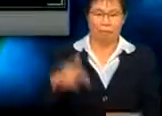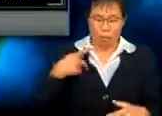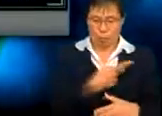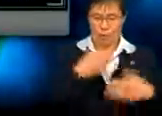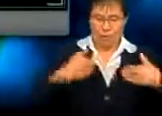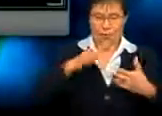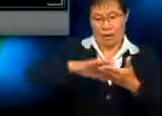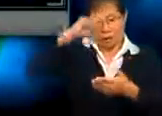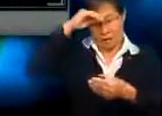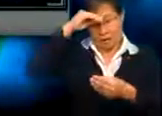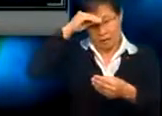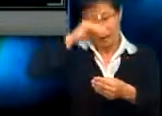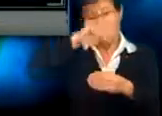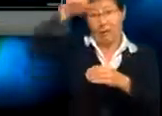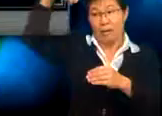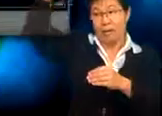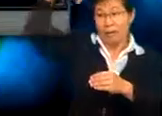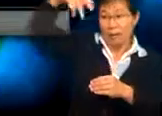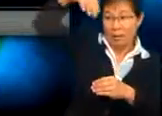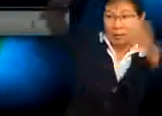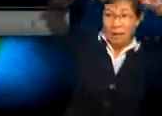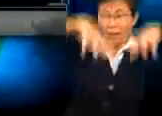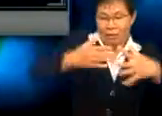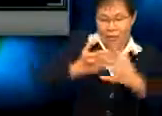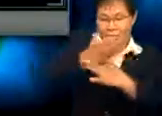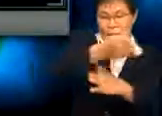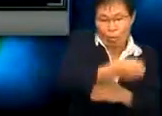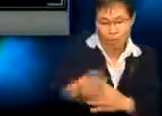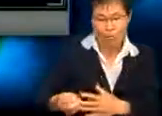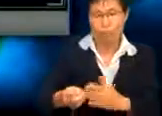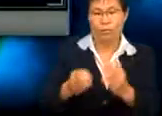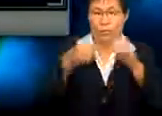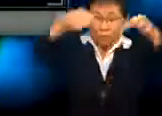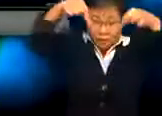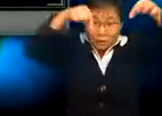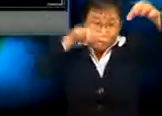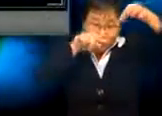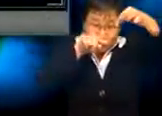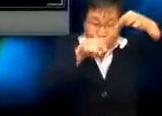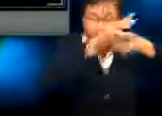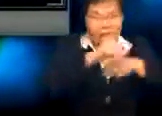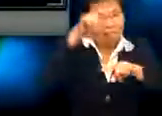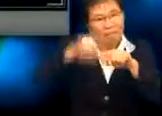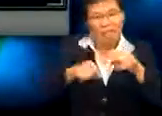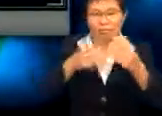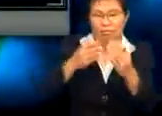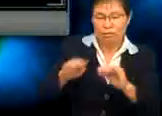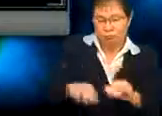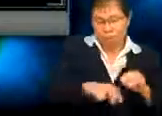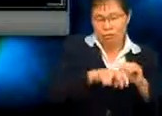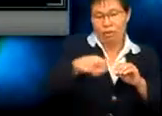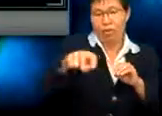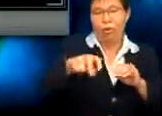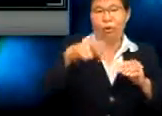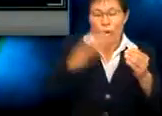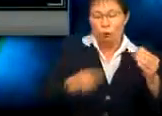We have also learned that light can travel through objects which are transparent, but it cannot travel through